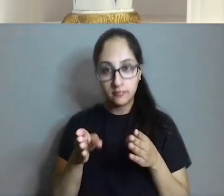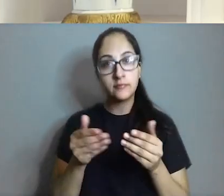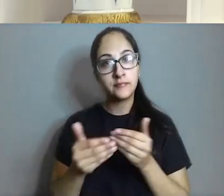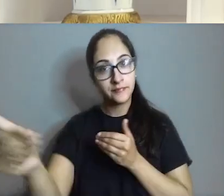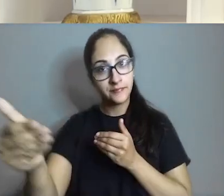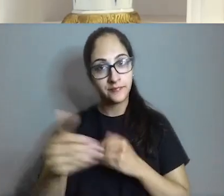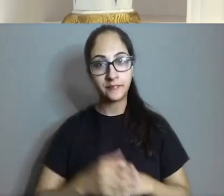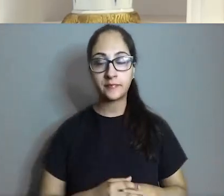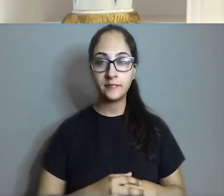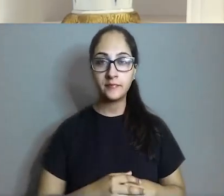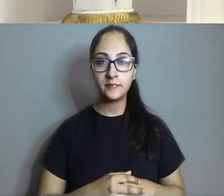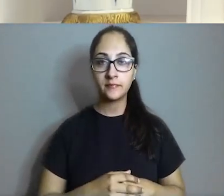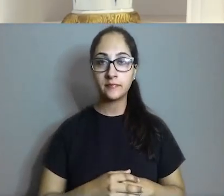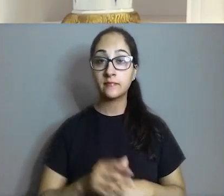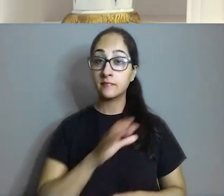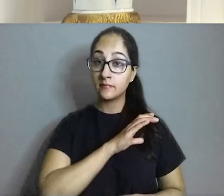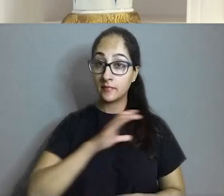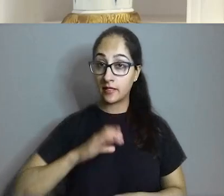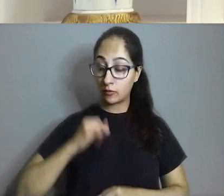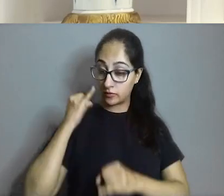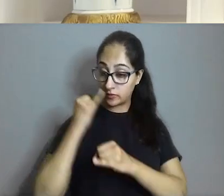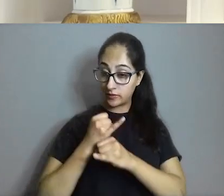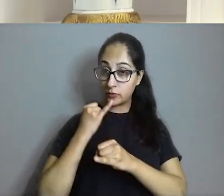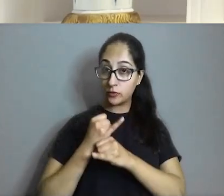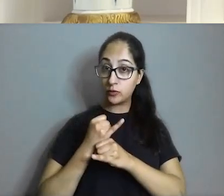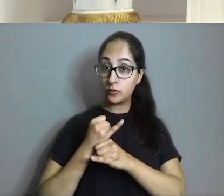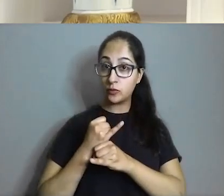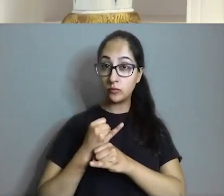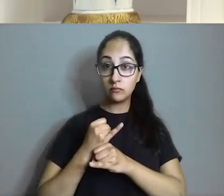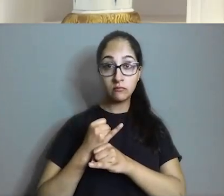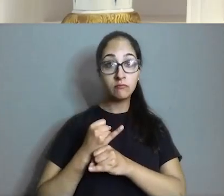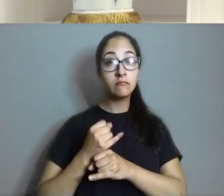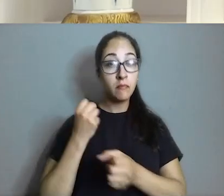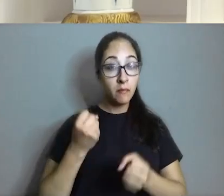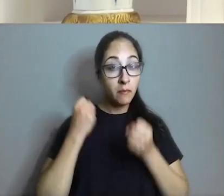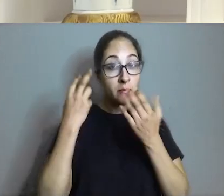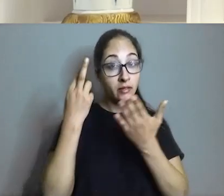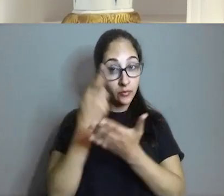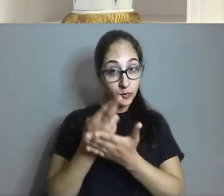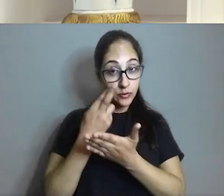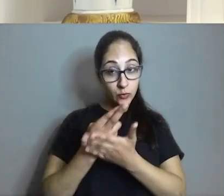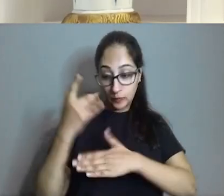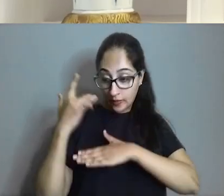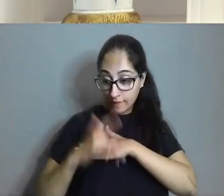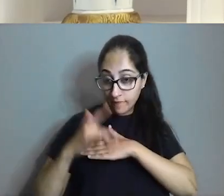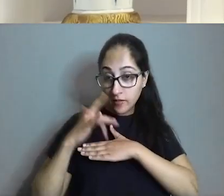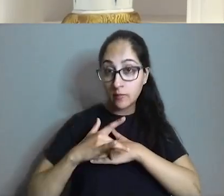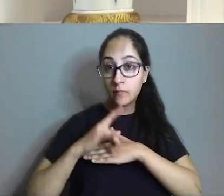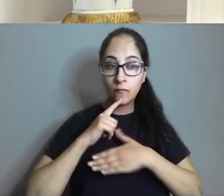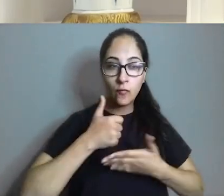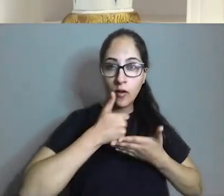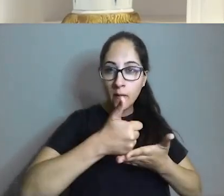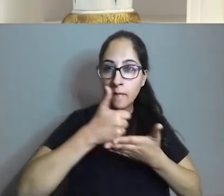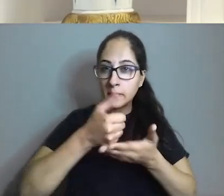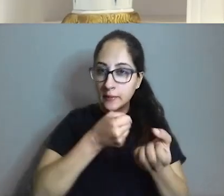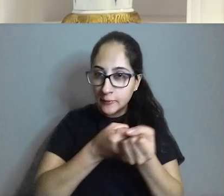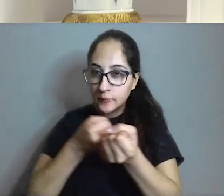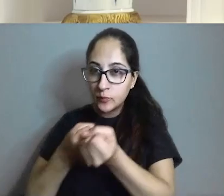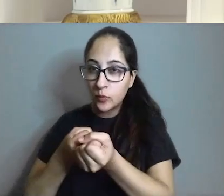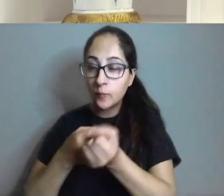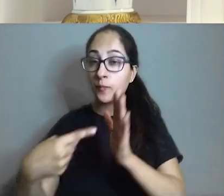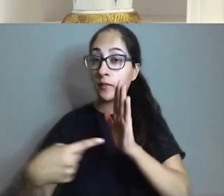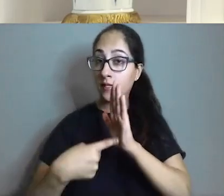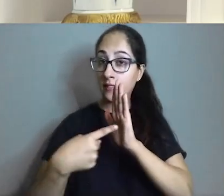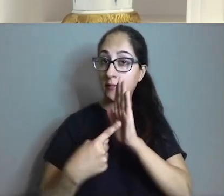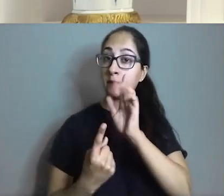dedicated significant time and resources to support the Jamaat through forward-looking initiatives such as the Future of Work